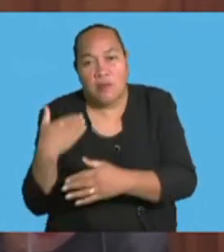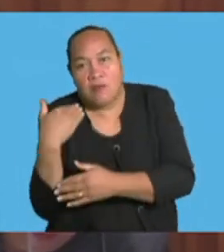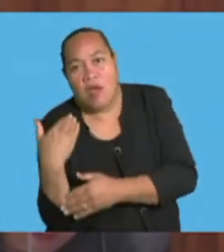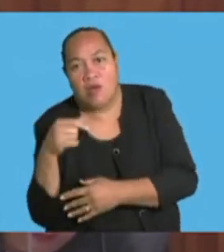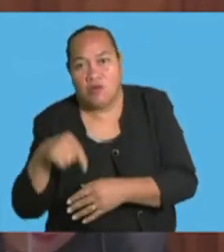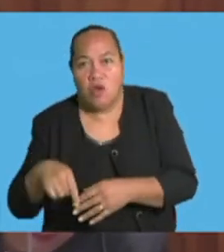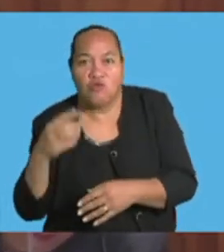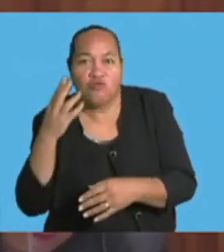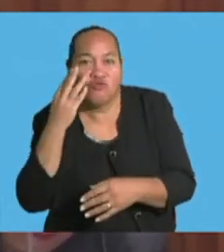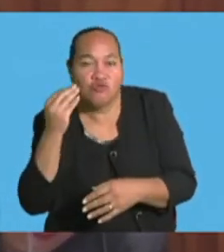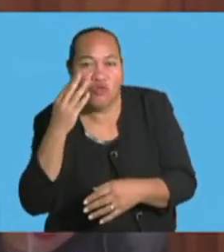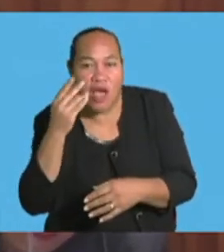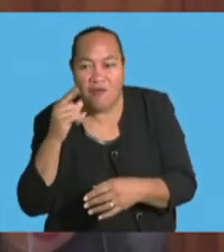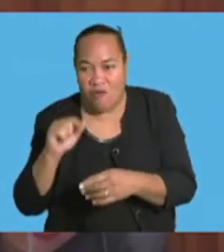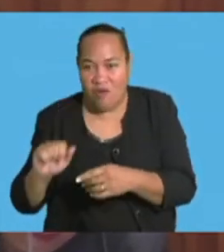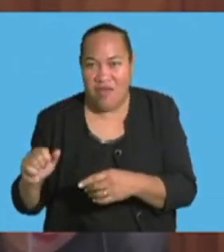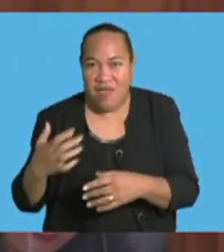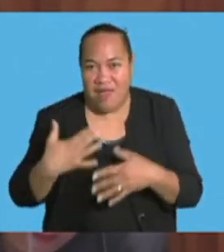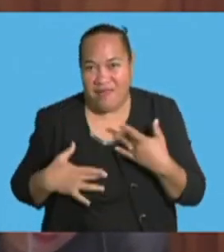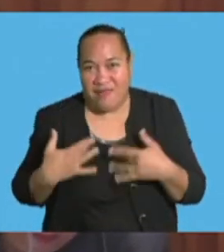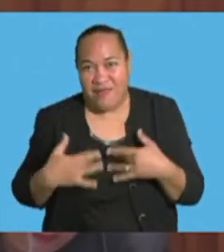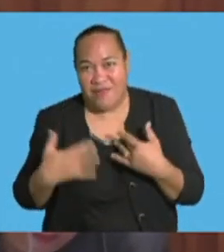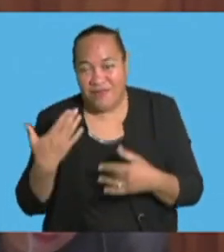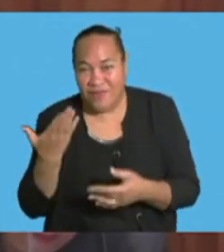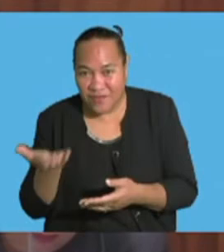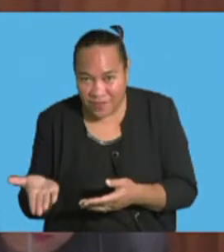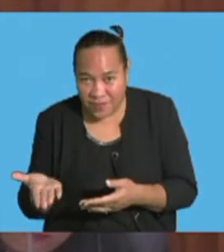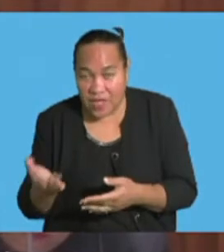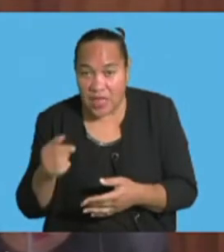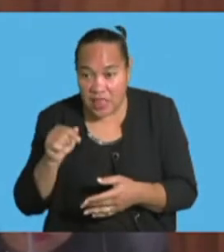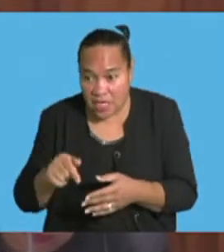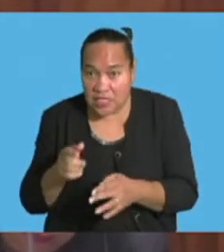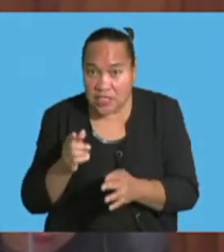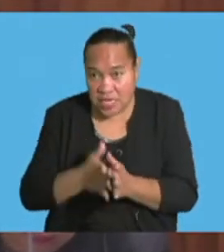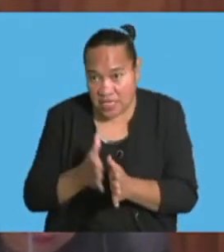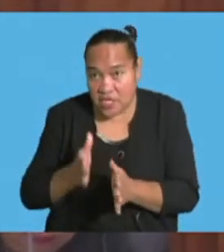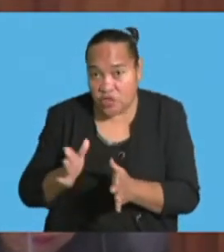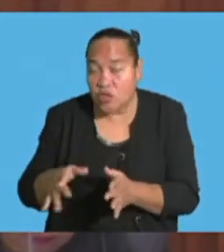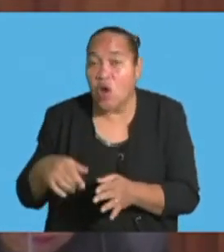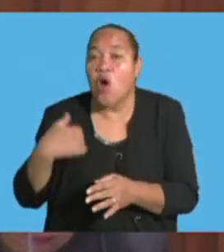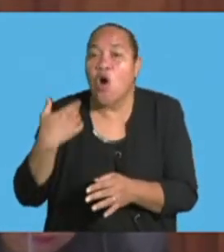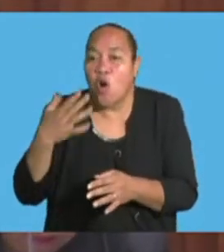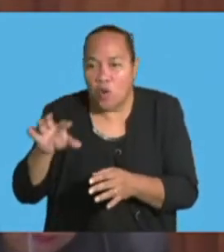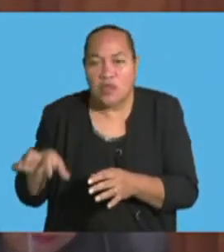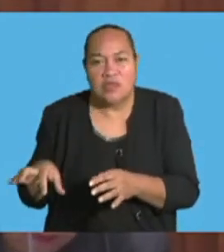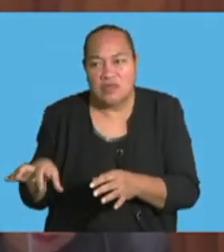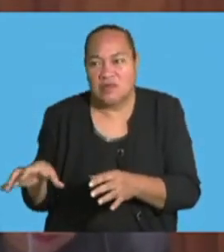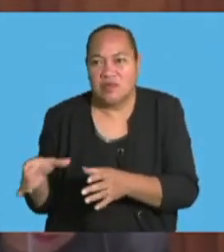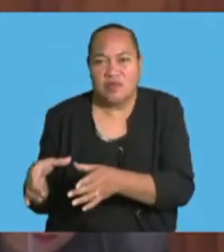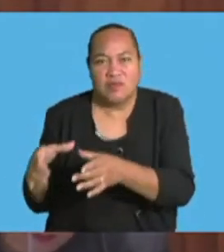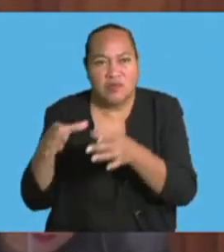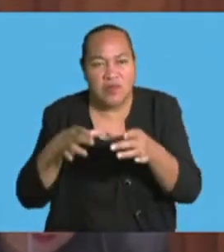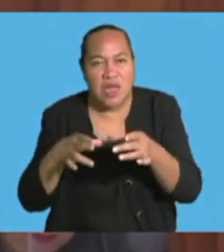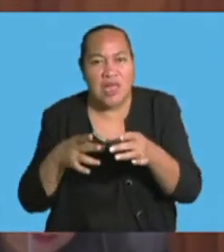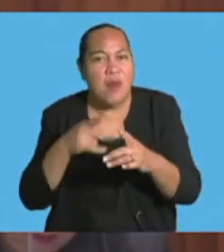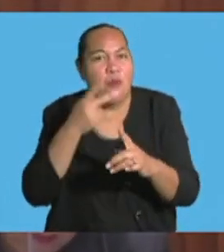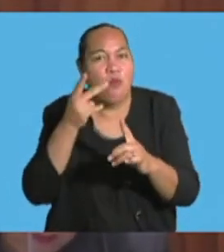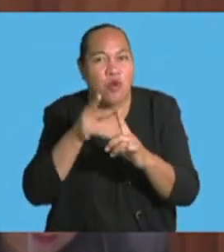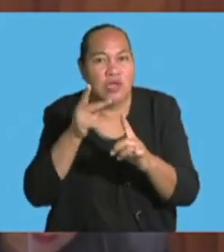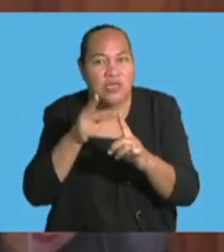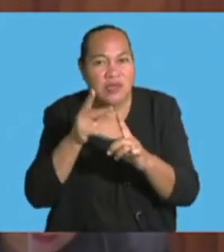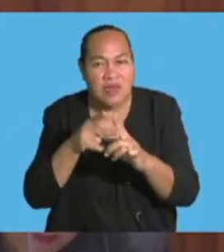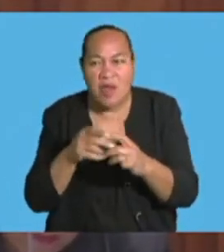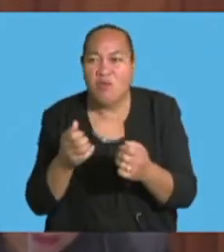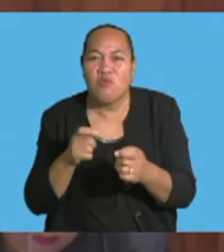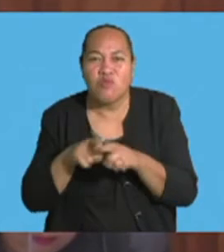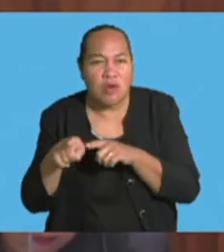industry for their survival. This industry has always been a political playground for the political parties for their own